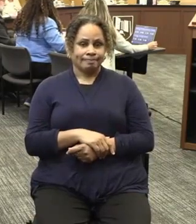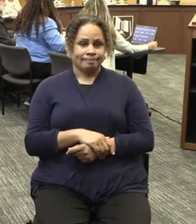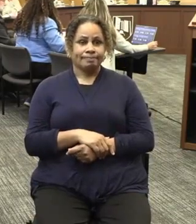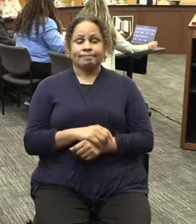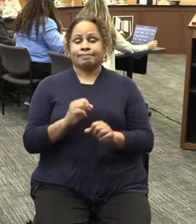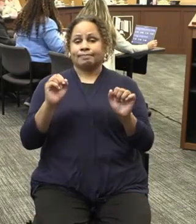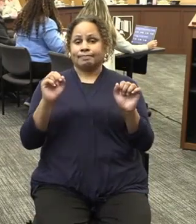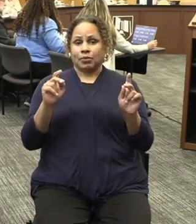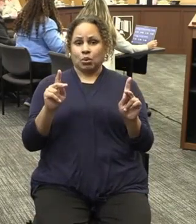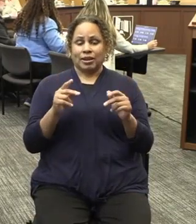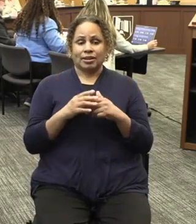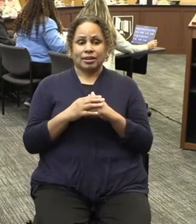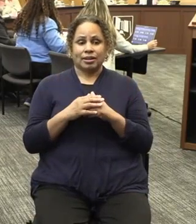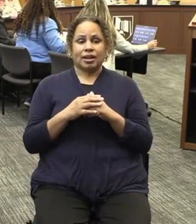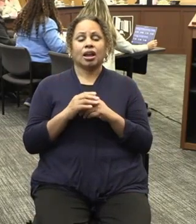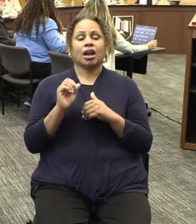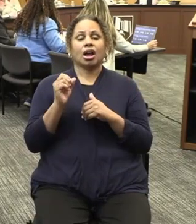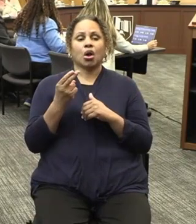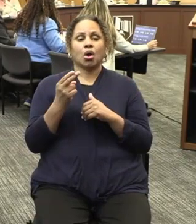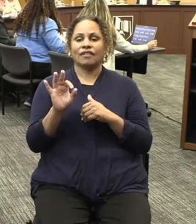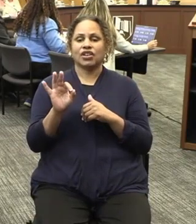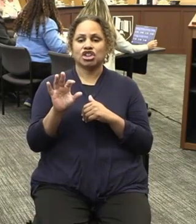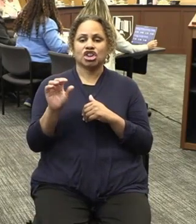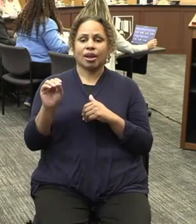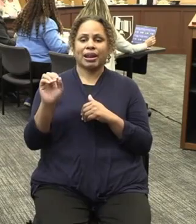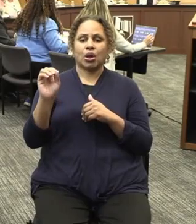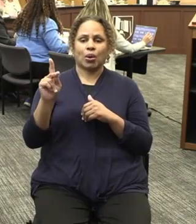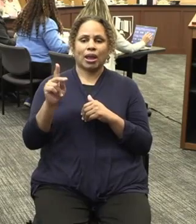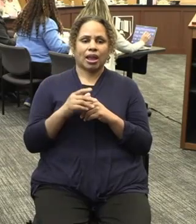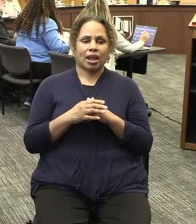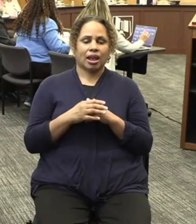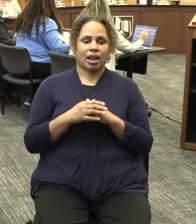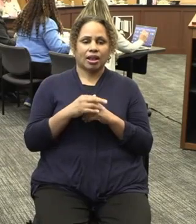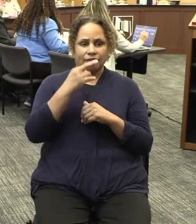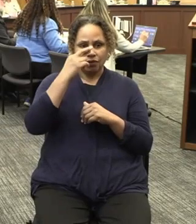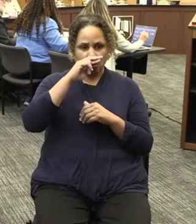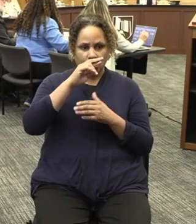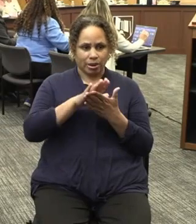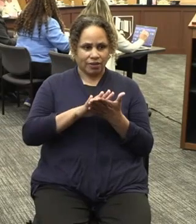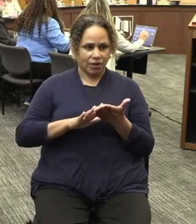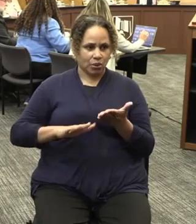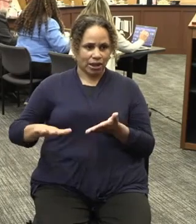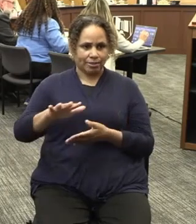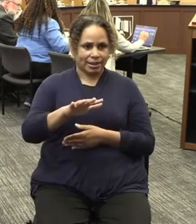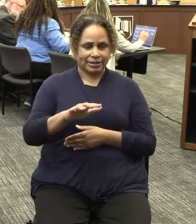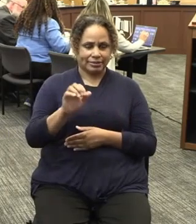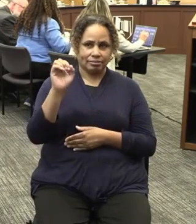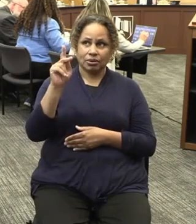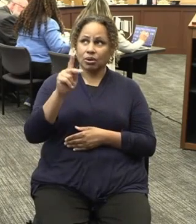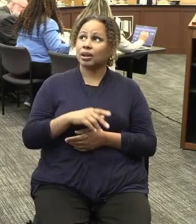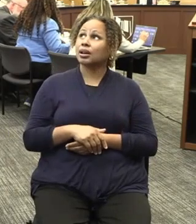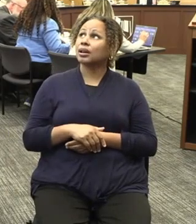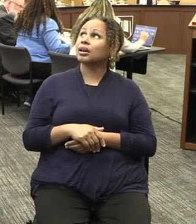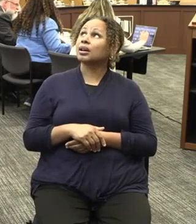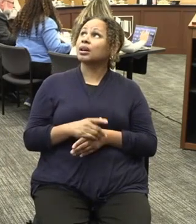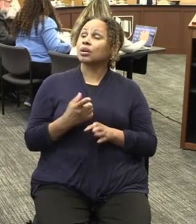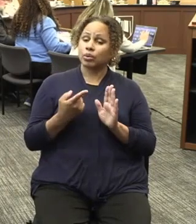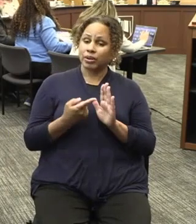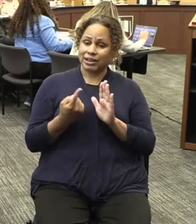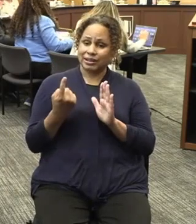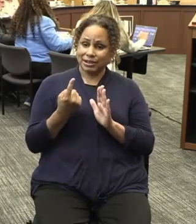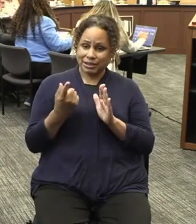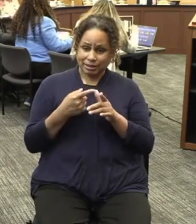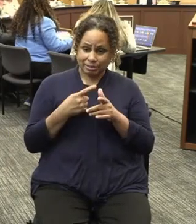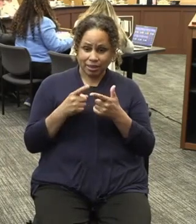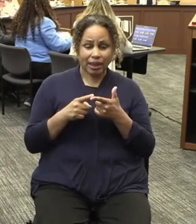Okay. Oh, it's a furniture company. Okay. For the Romeoville campus. Okay. Would this be something then that